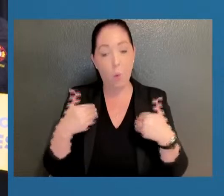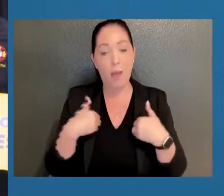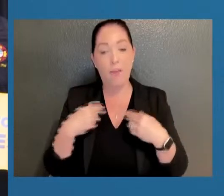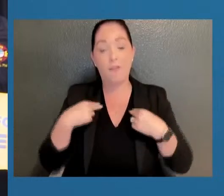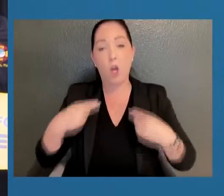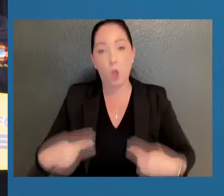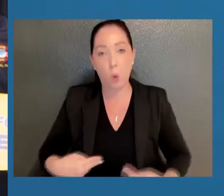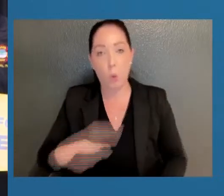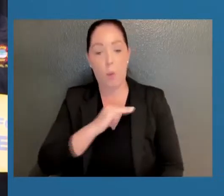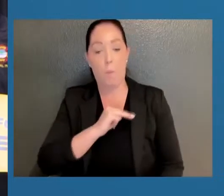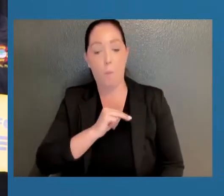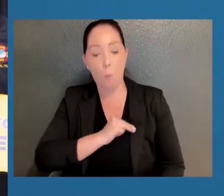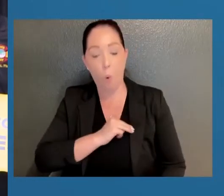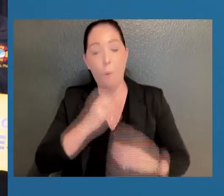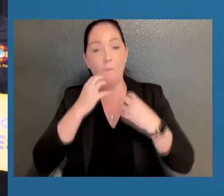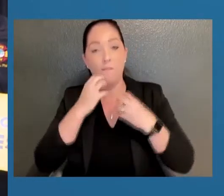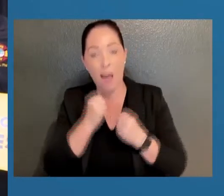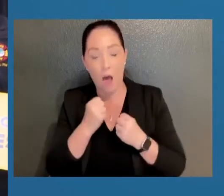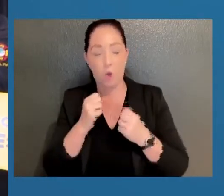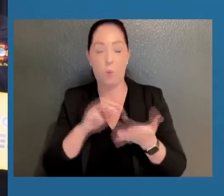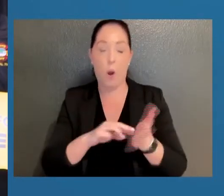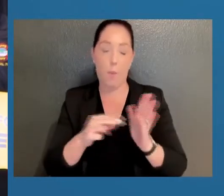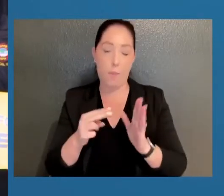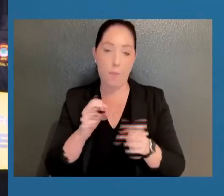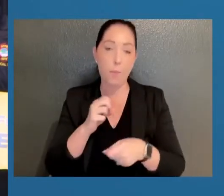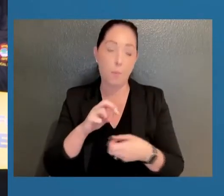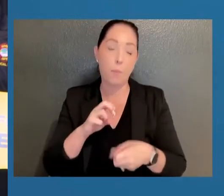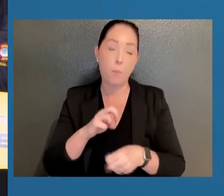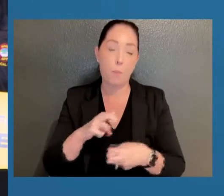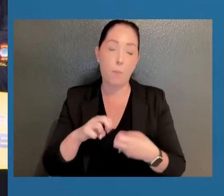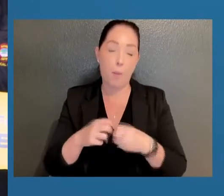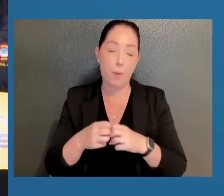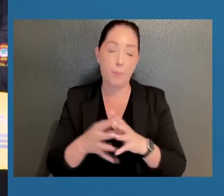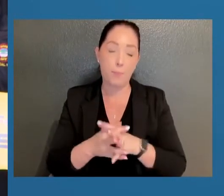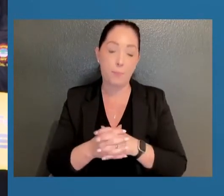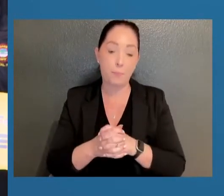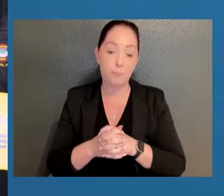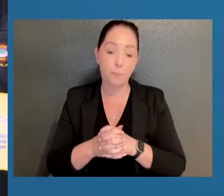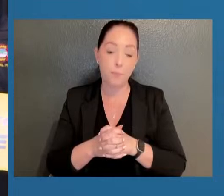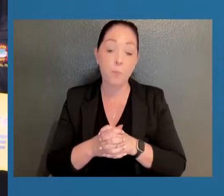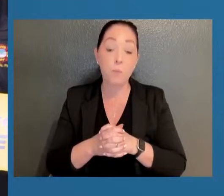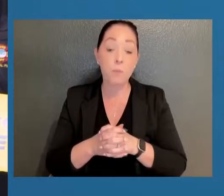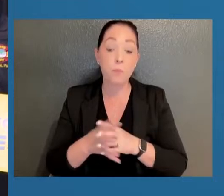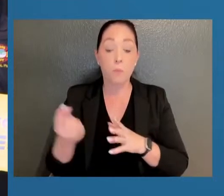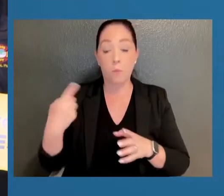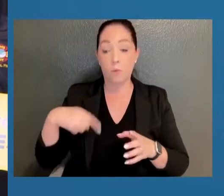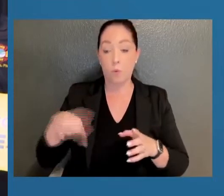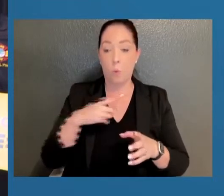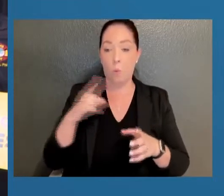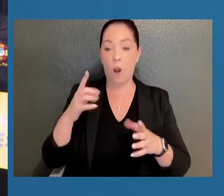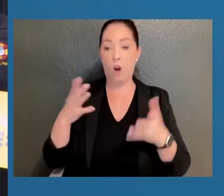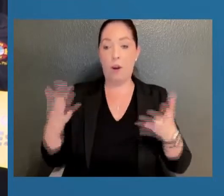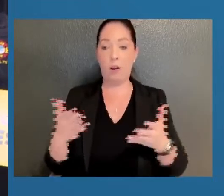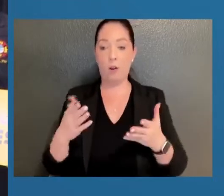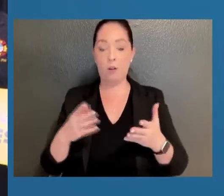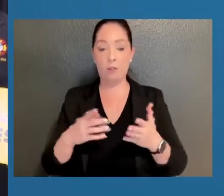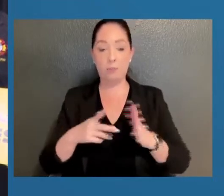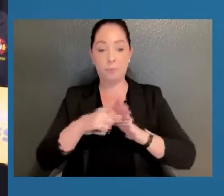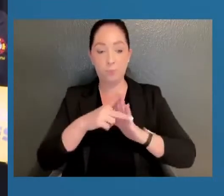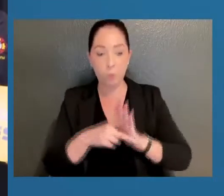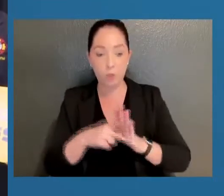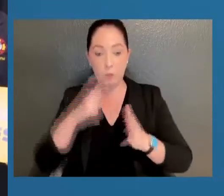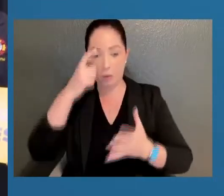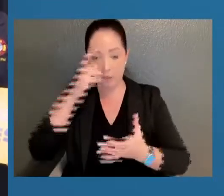problem. So our voice is standing on principles and beliefs that guide us is